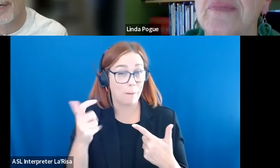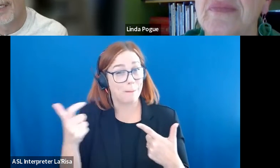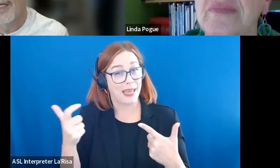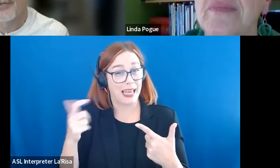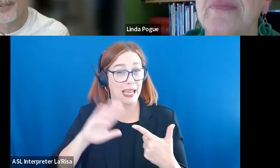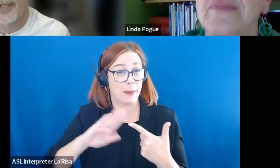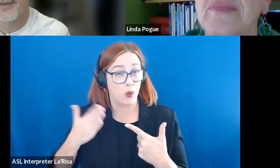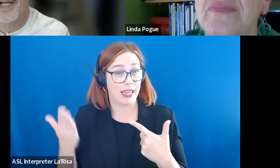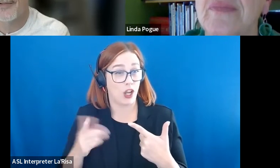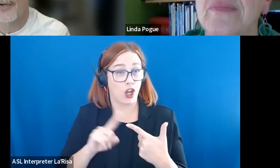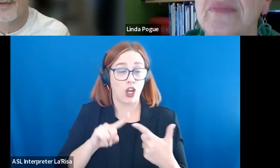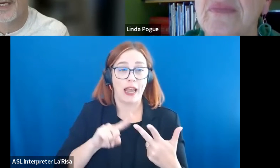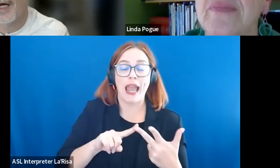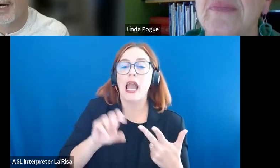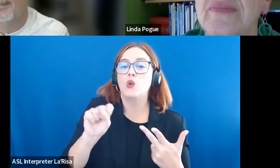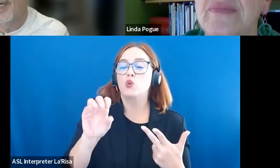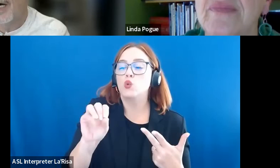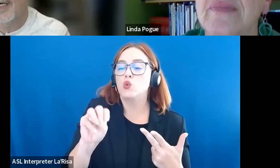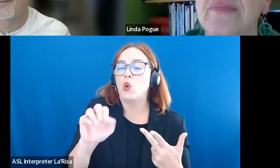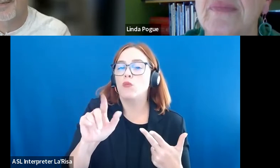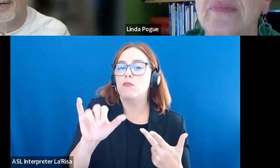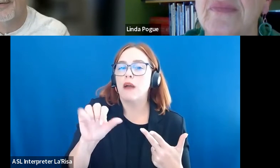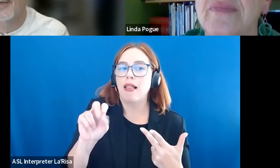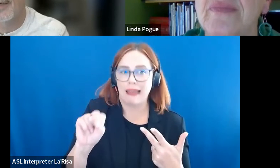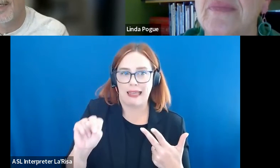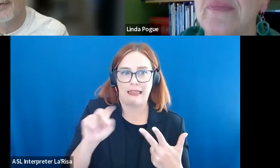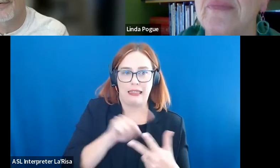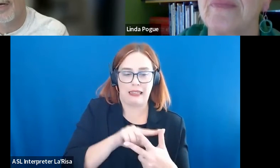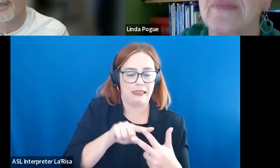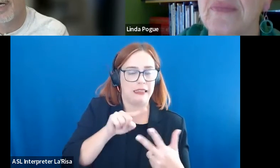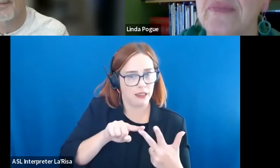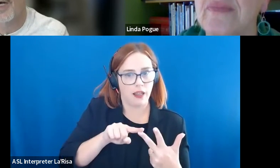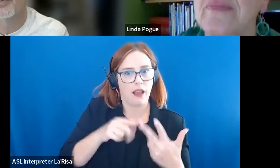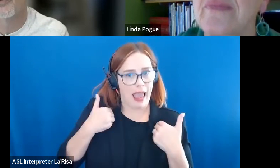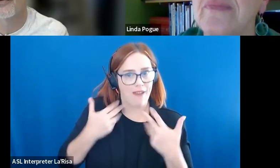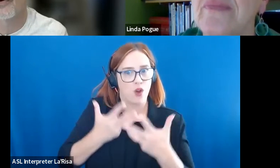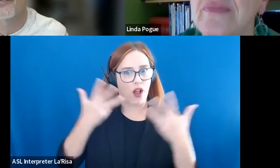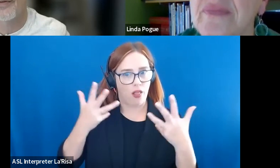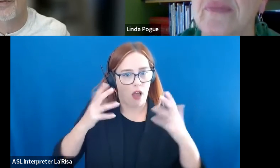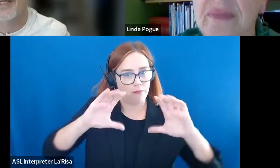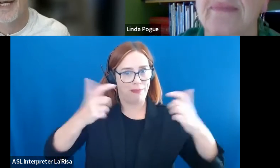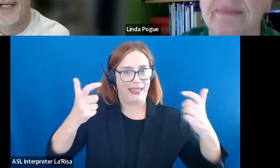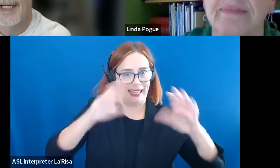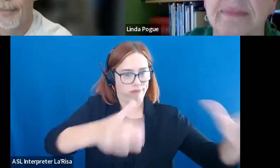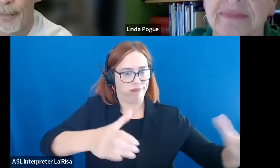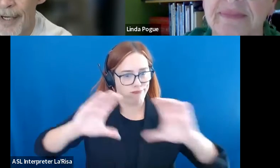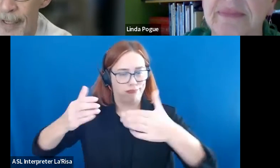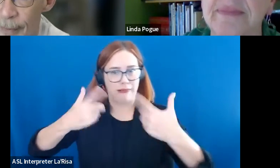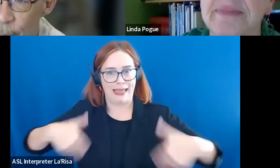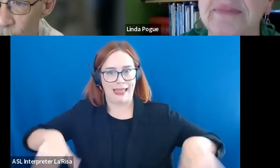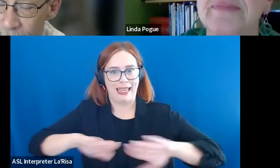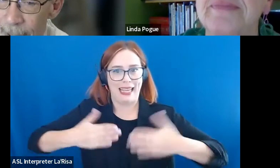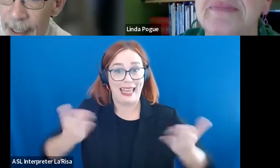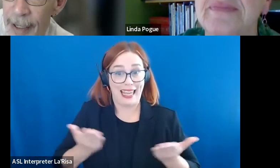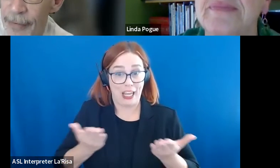service area. So we try to make sure that our informational is our brochures, things like that, information